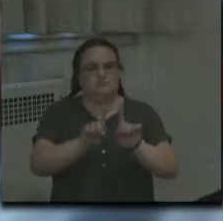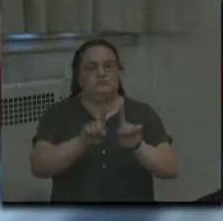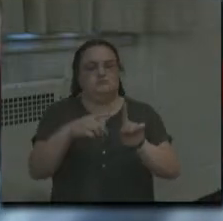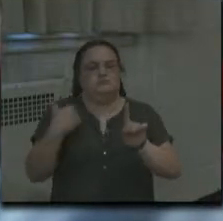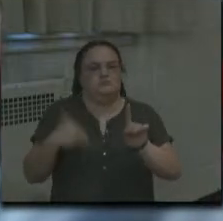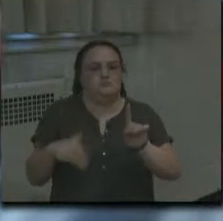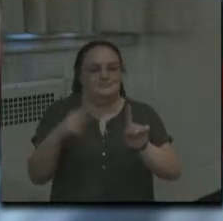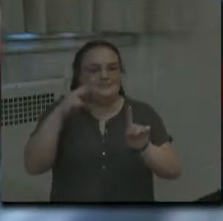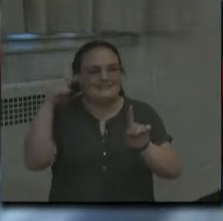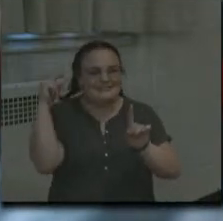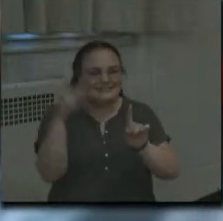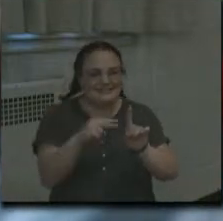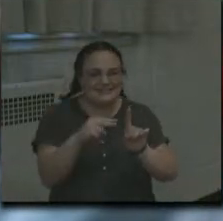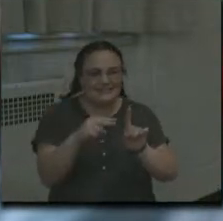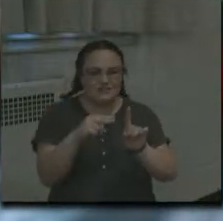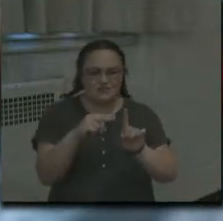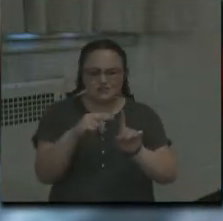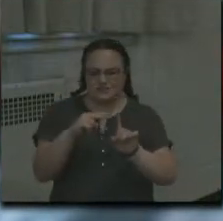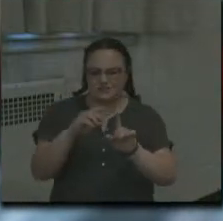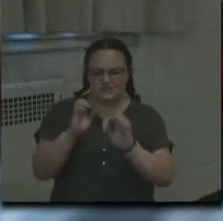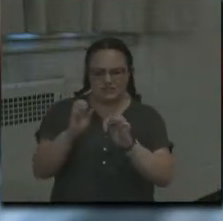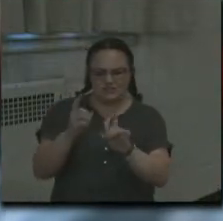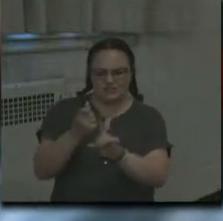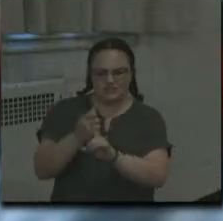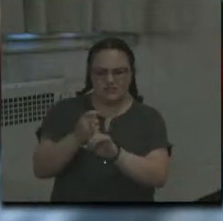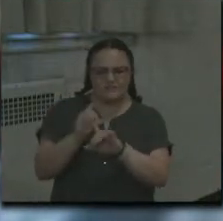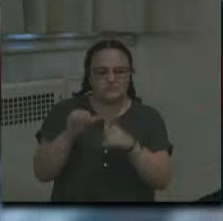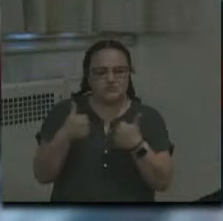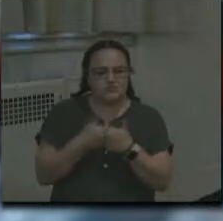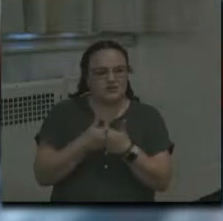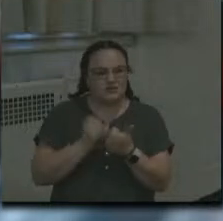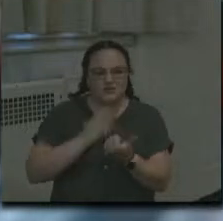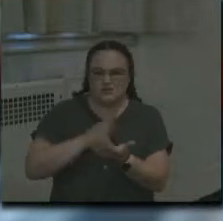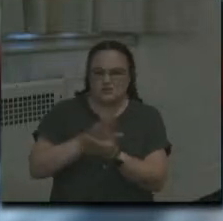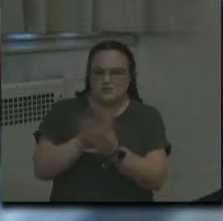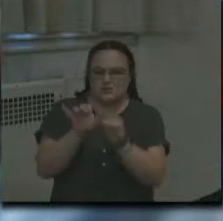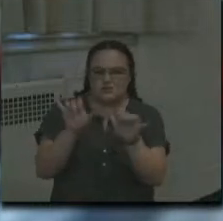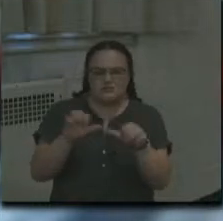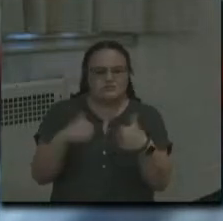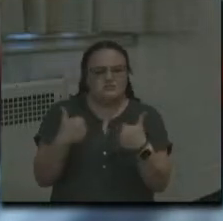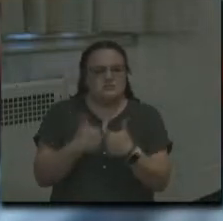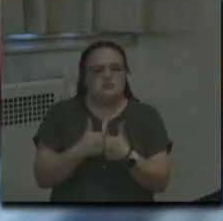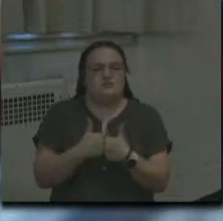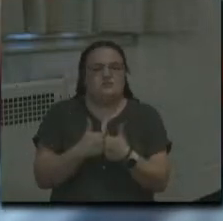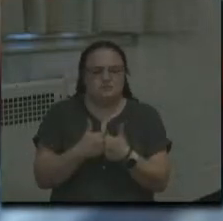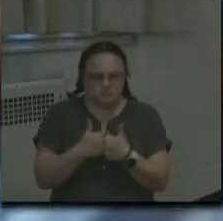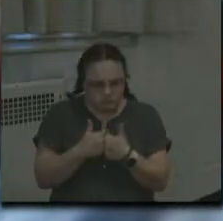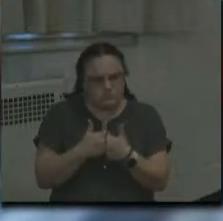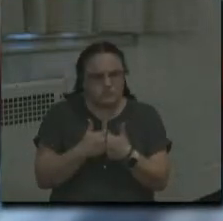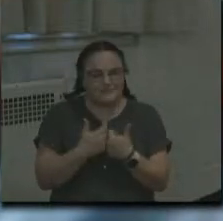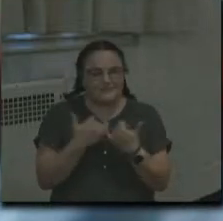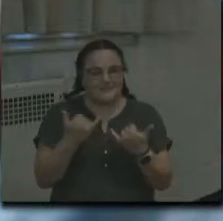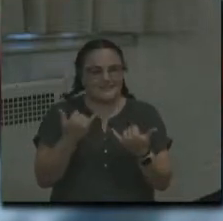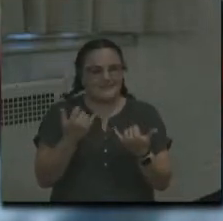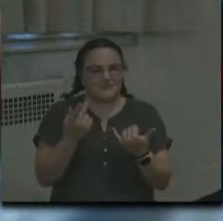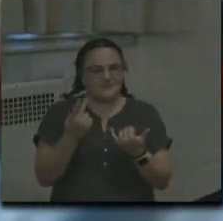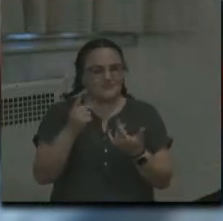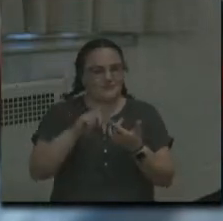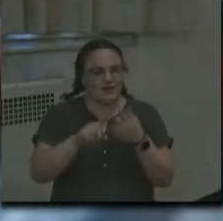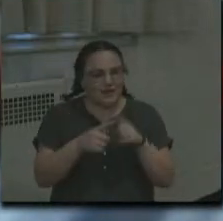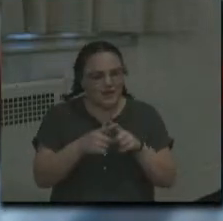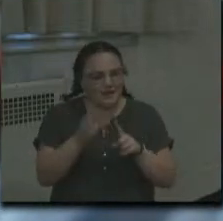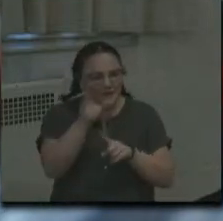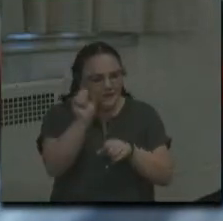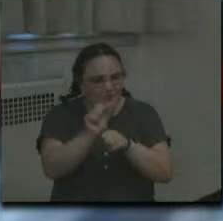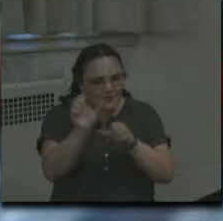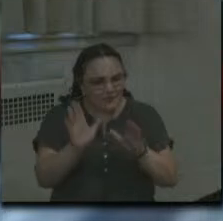on the challenges of education in our school system. It's a blessing to be able to call you colleagues and friends. I love